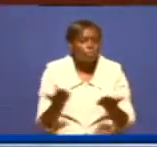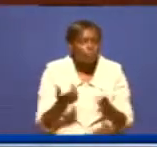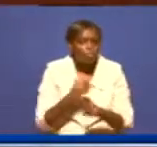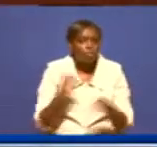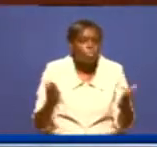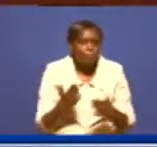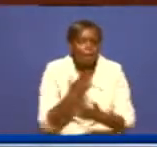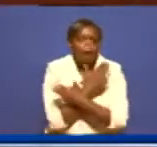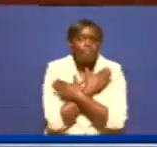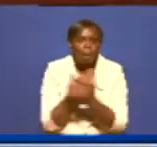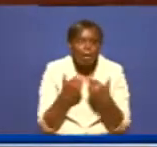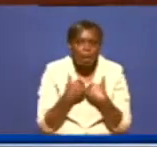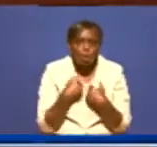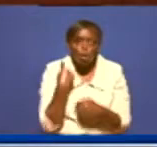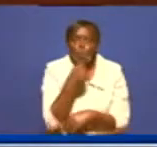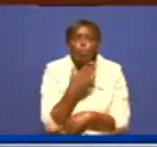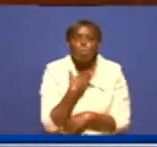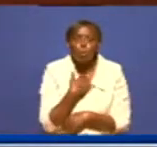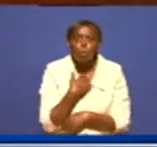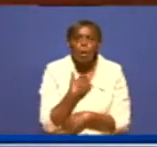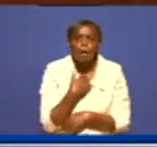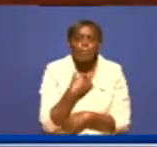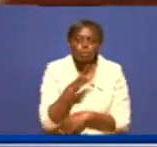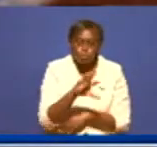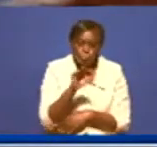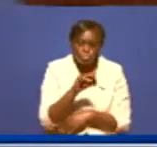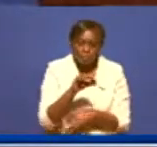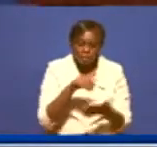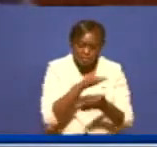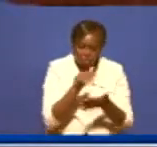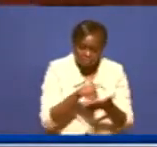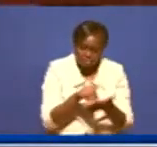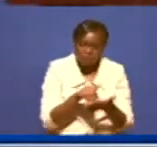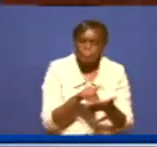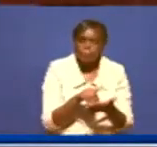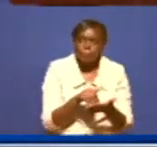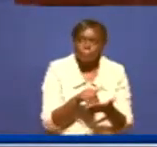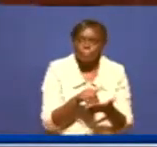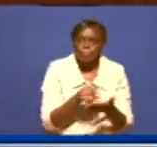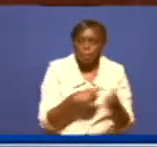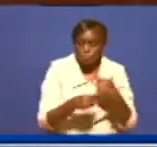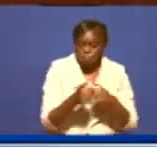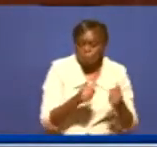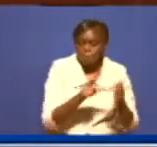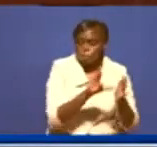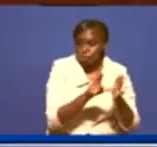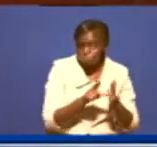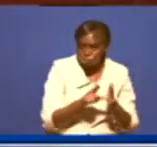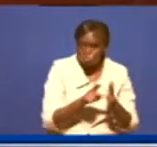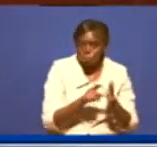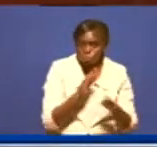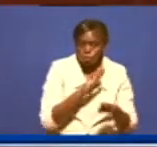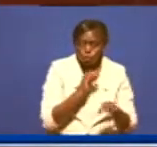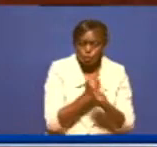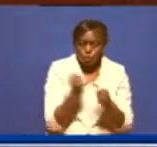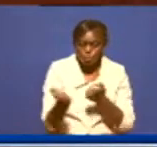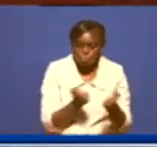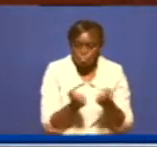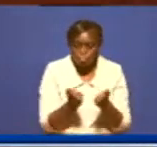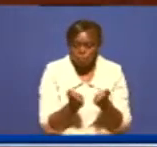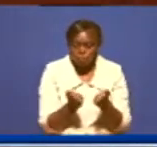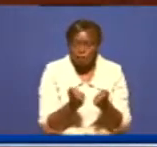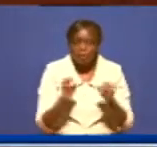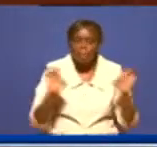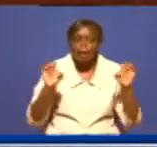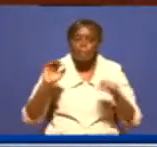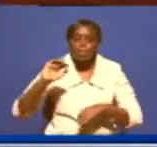friend who wanted to get a property, to lease a property, not even to buy, lease a property to do business within a Lore